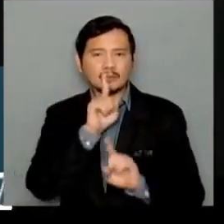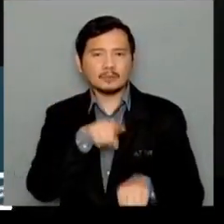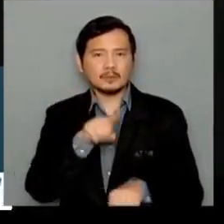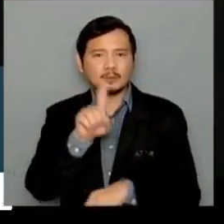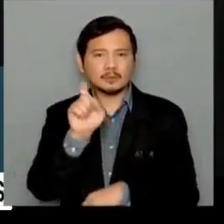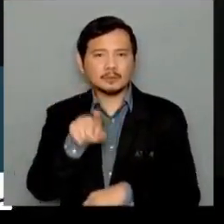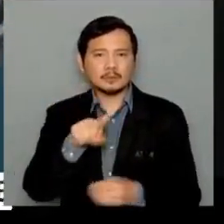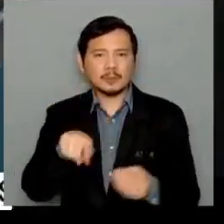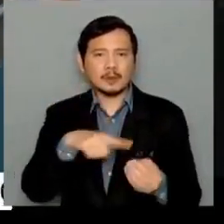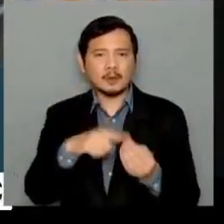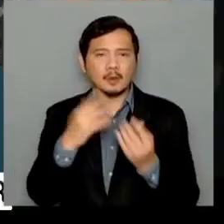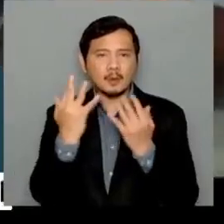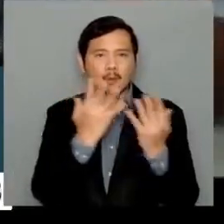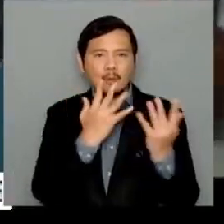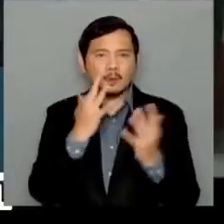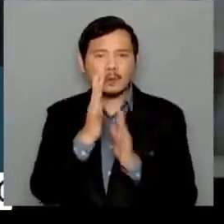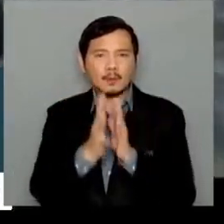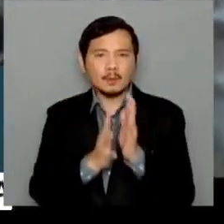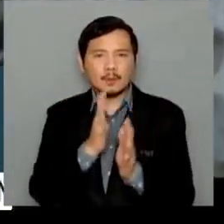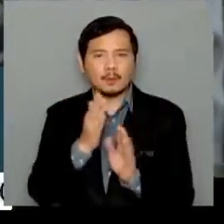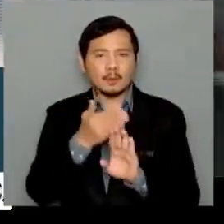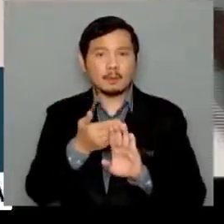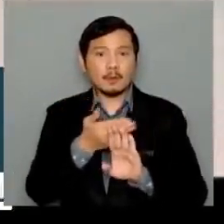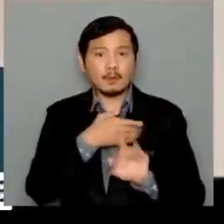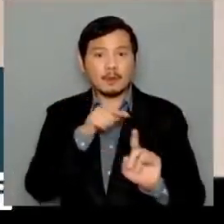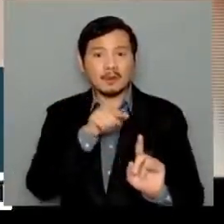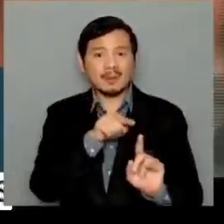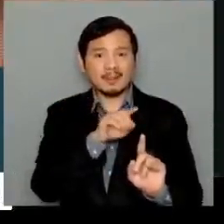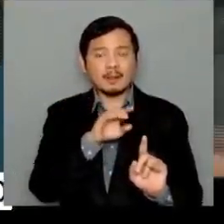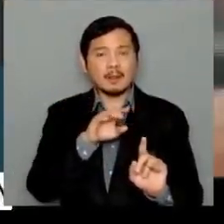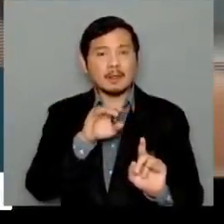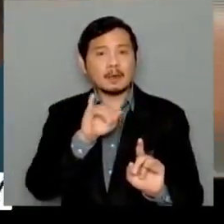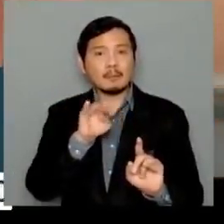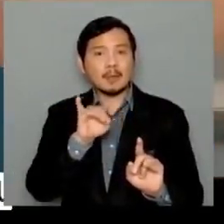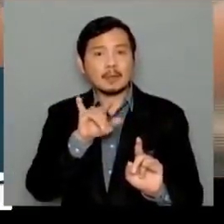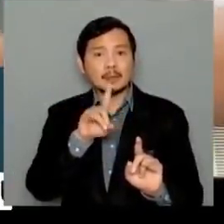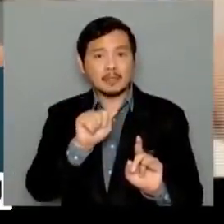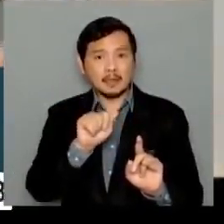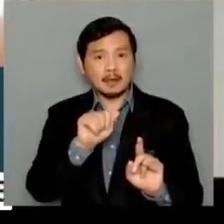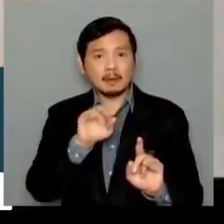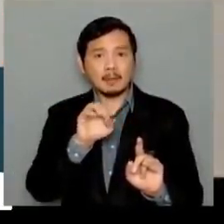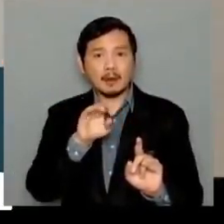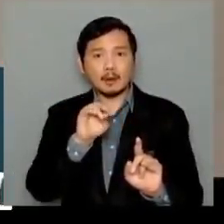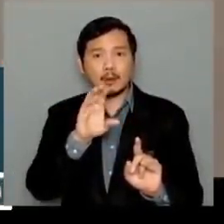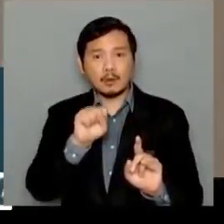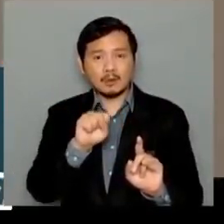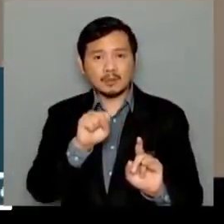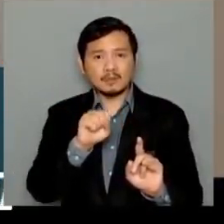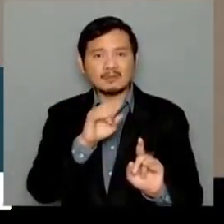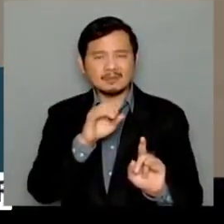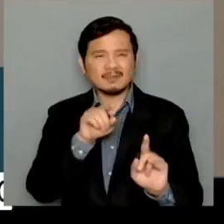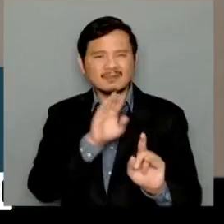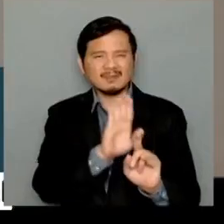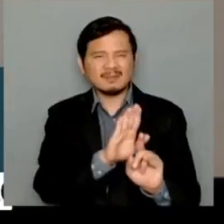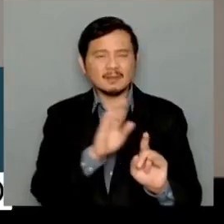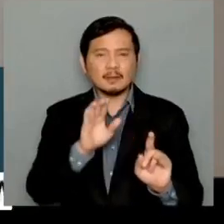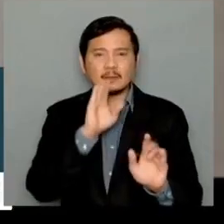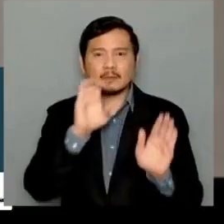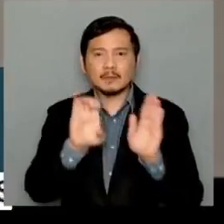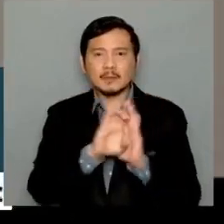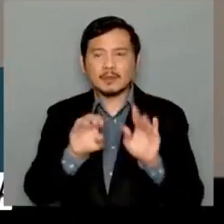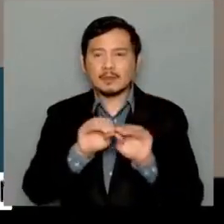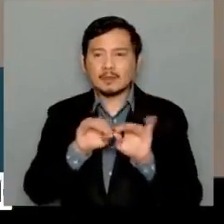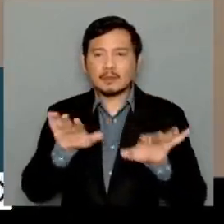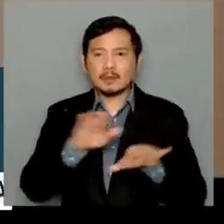of the former First Lady Imelda Marcos last Saturday, pictures and videos of which went viral on social media.